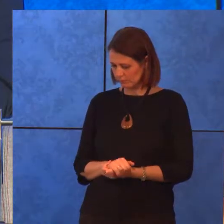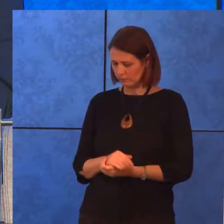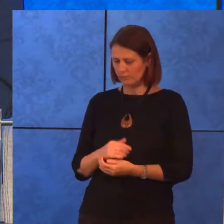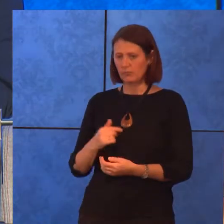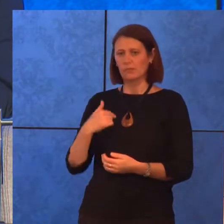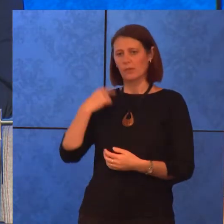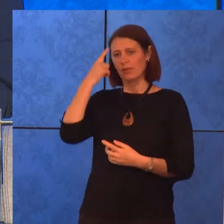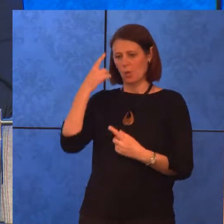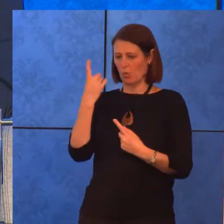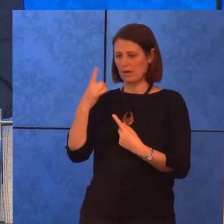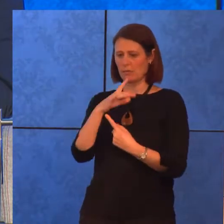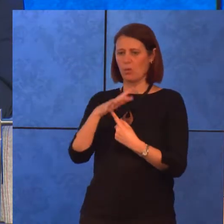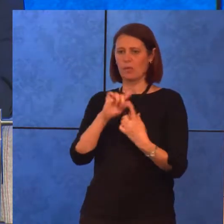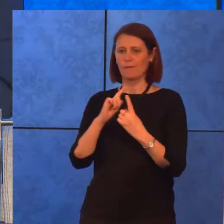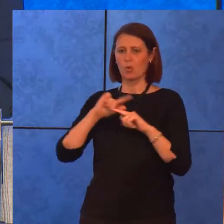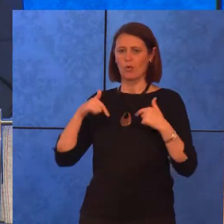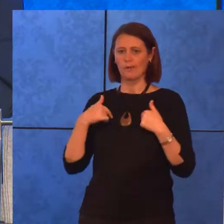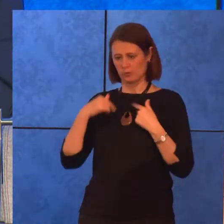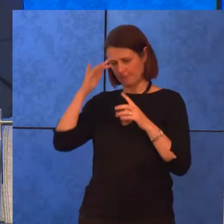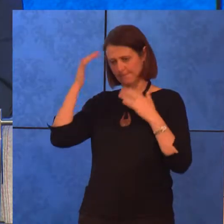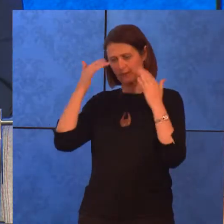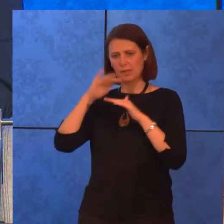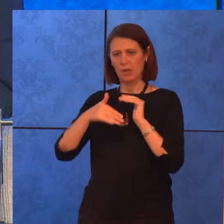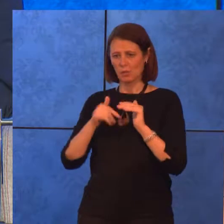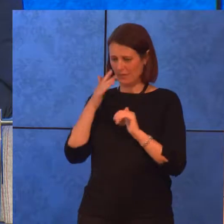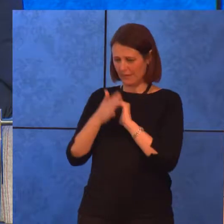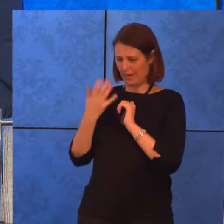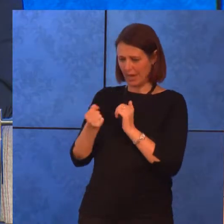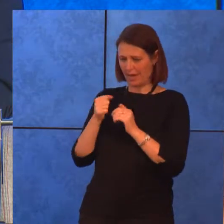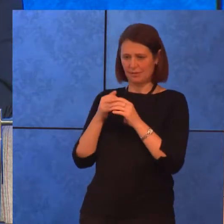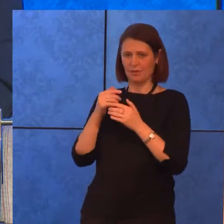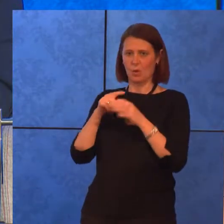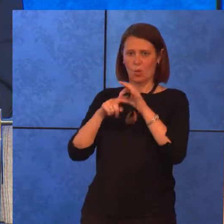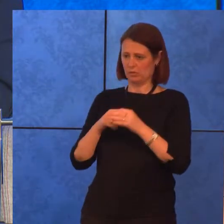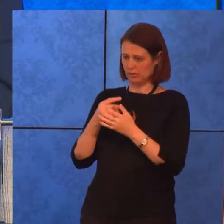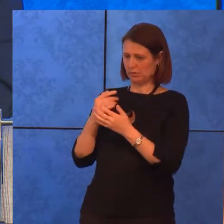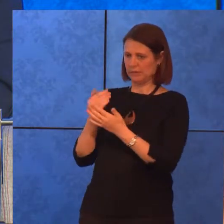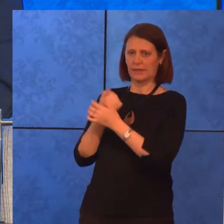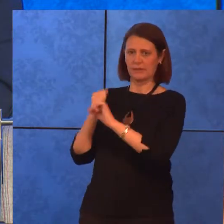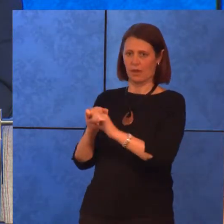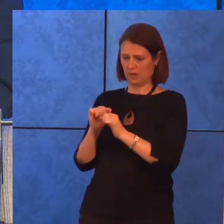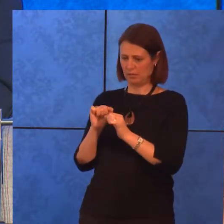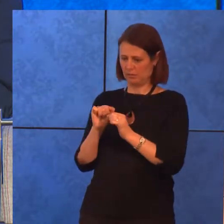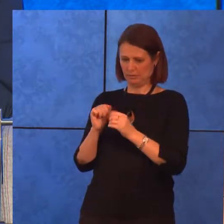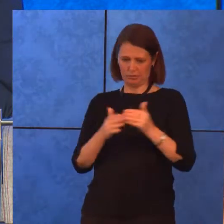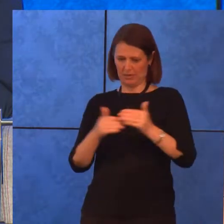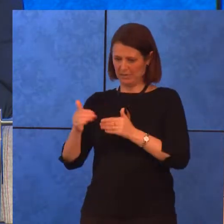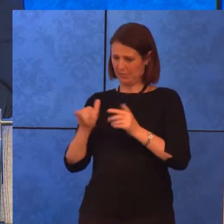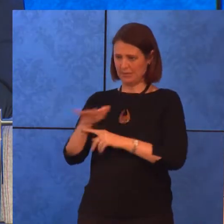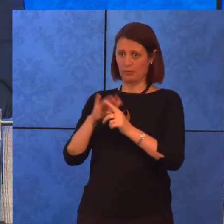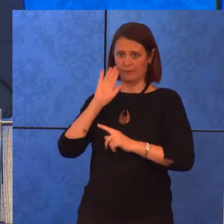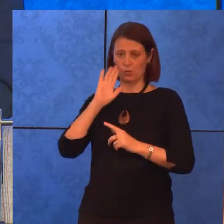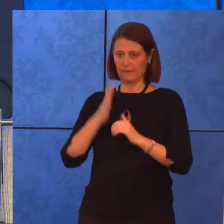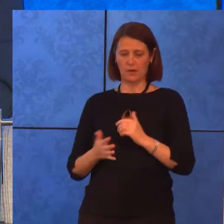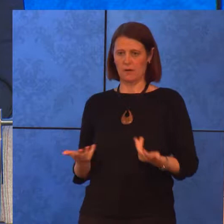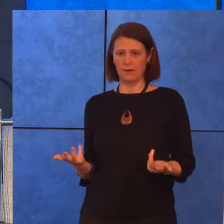to reflect on is that we've never had a national quality and safeguarding arrangement in this area before.